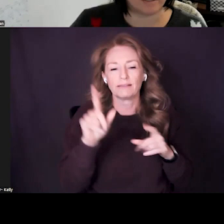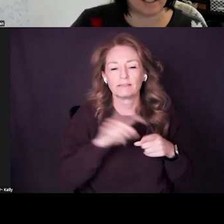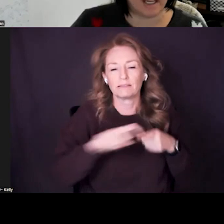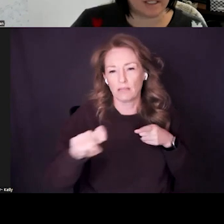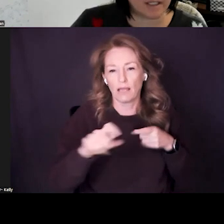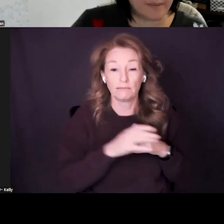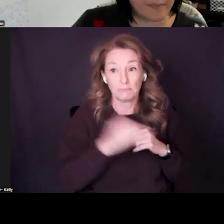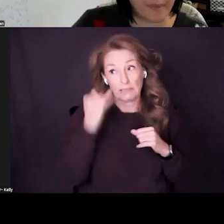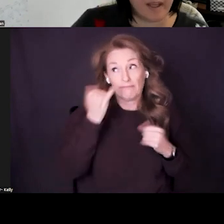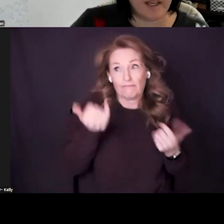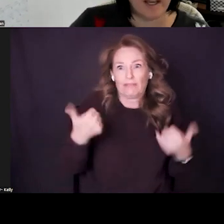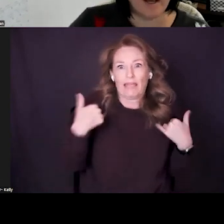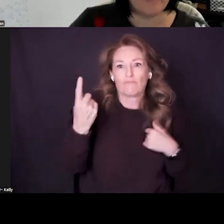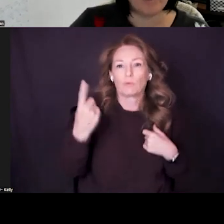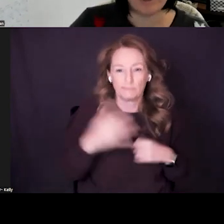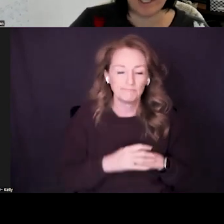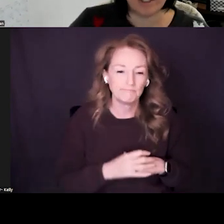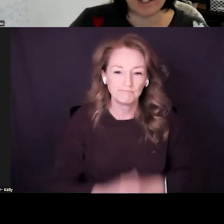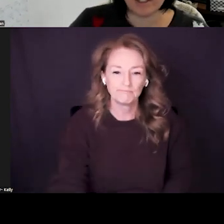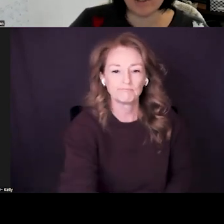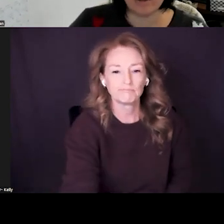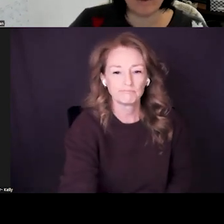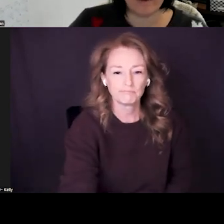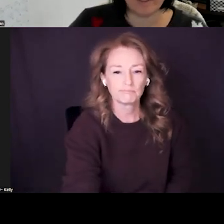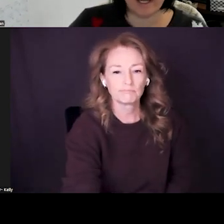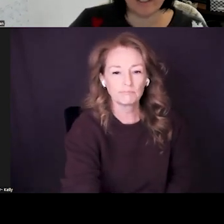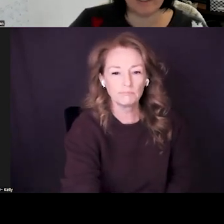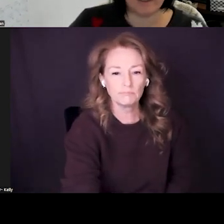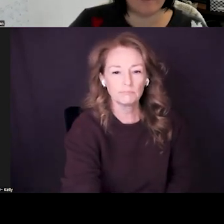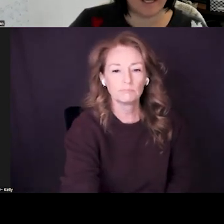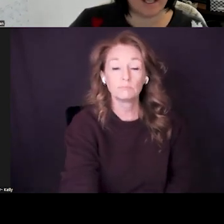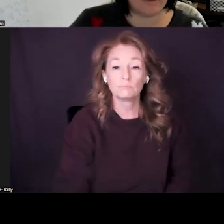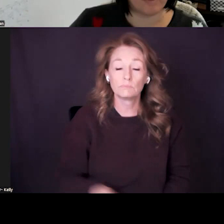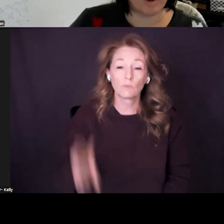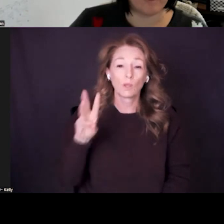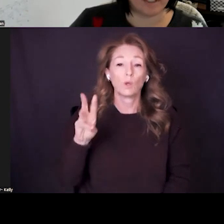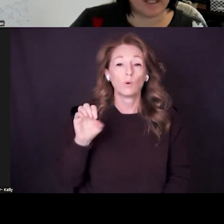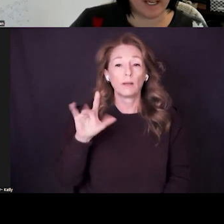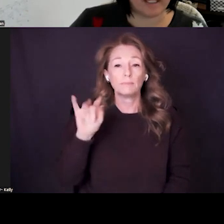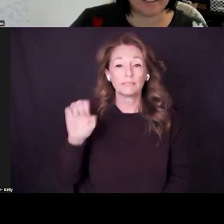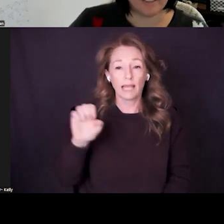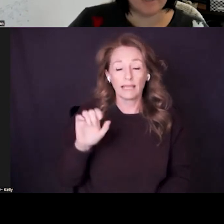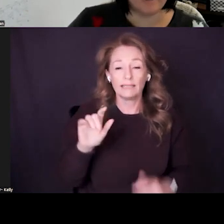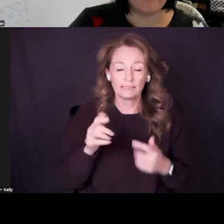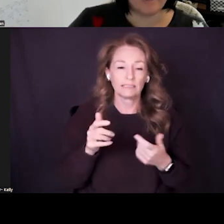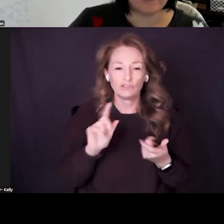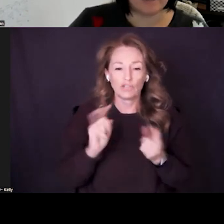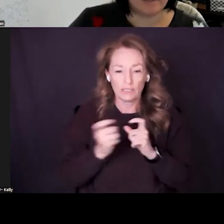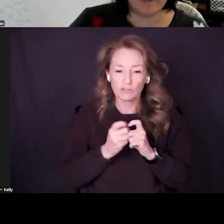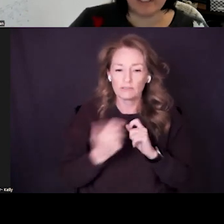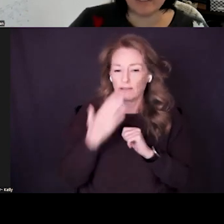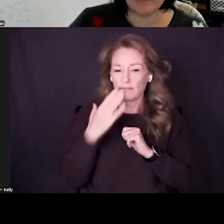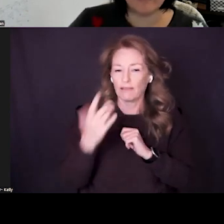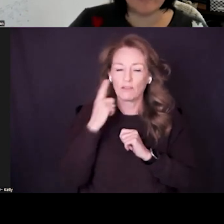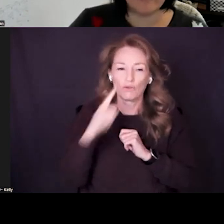if that's the case. For changes to the website, thank you for prompting that. Next